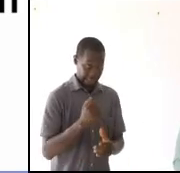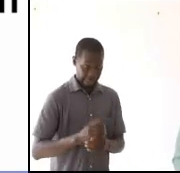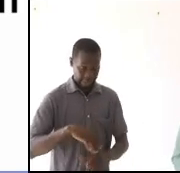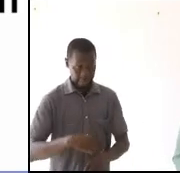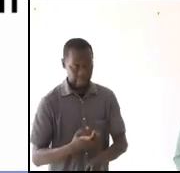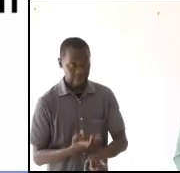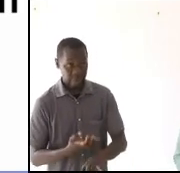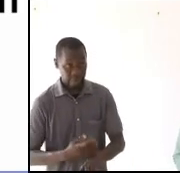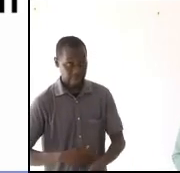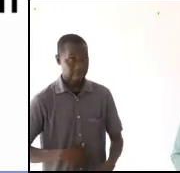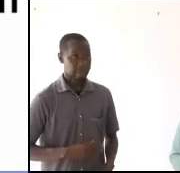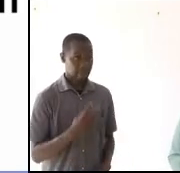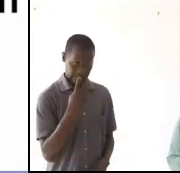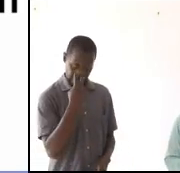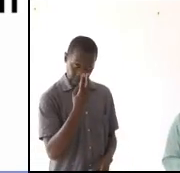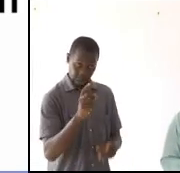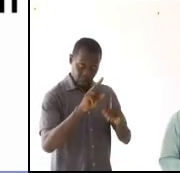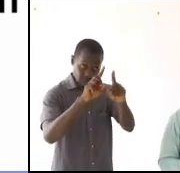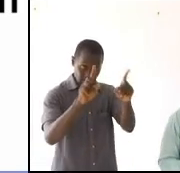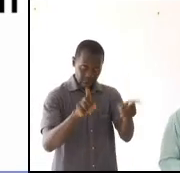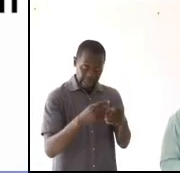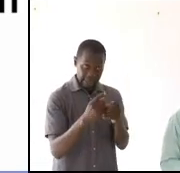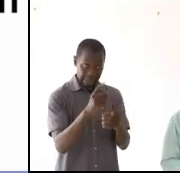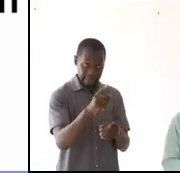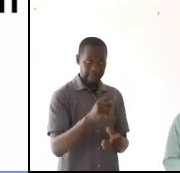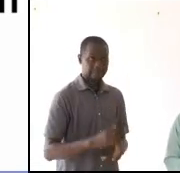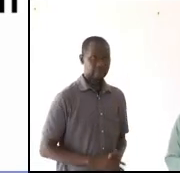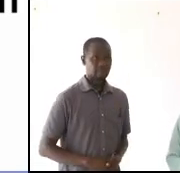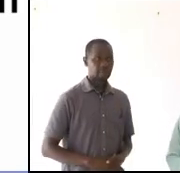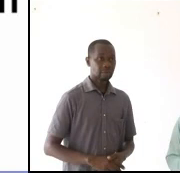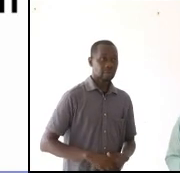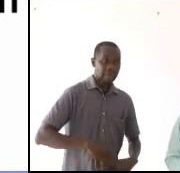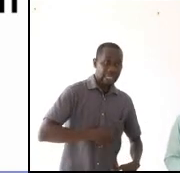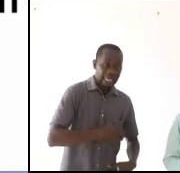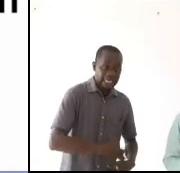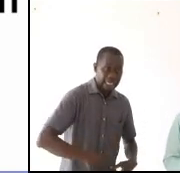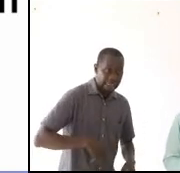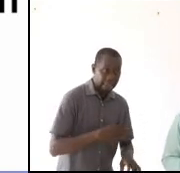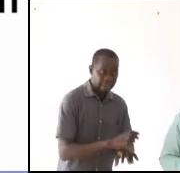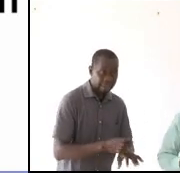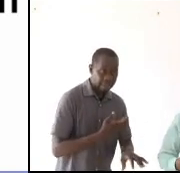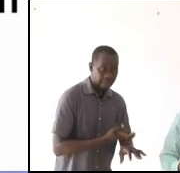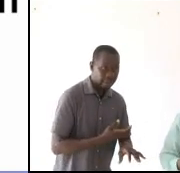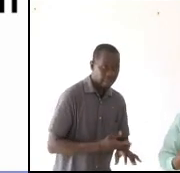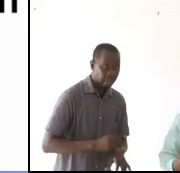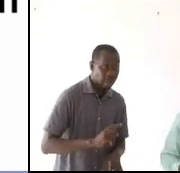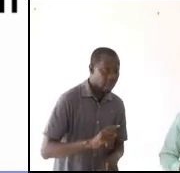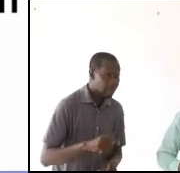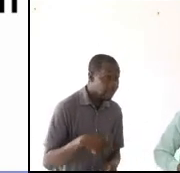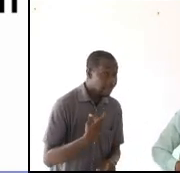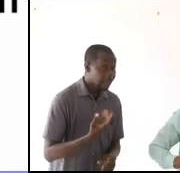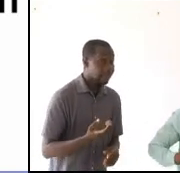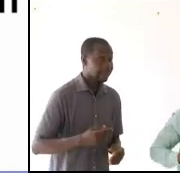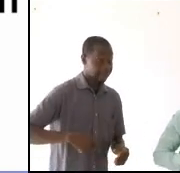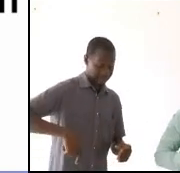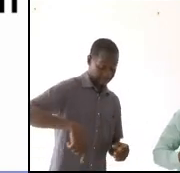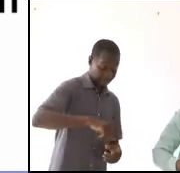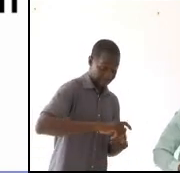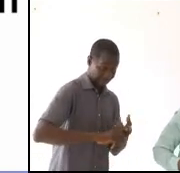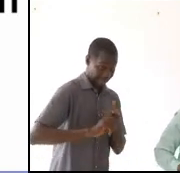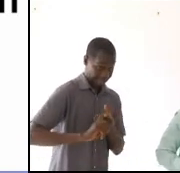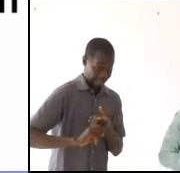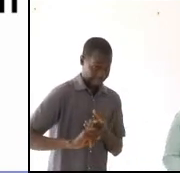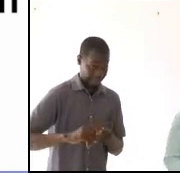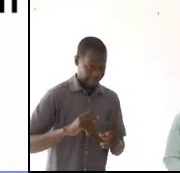system. Let's take a look at the diagram there. Now, the digestive system, of course, is linked with the circulatory so that